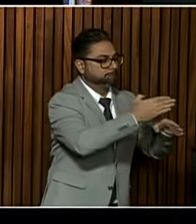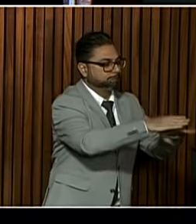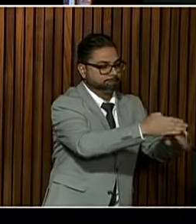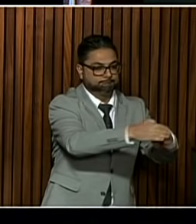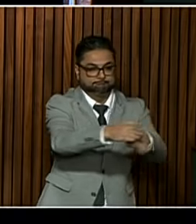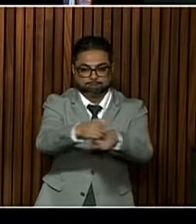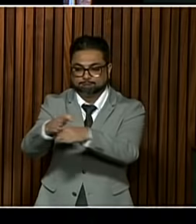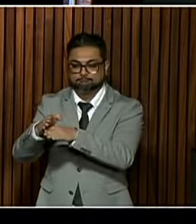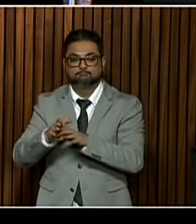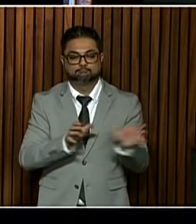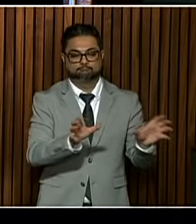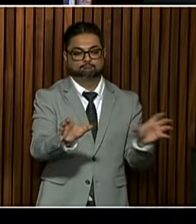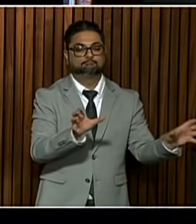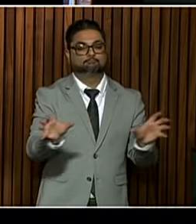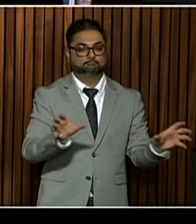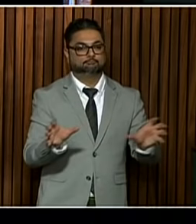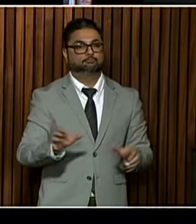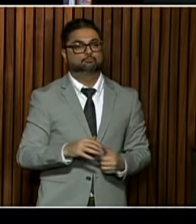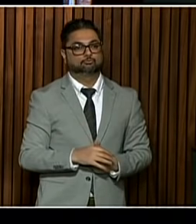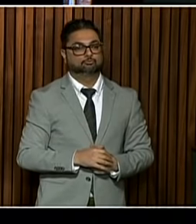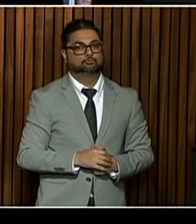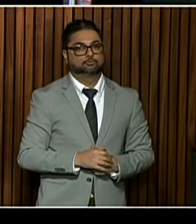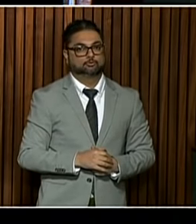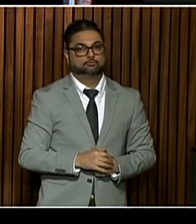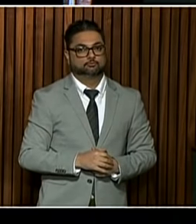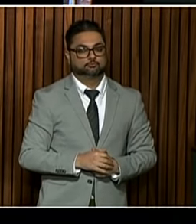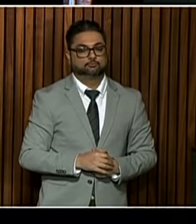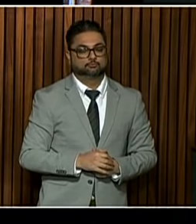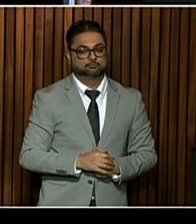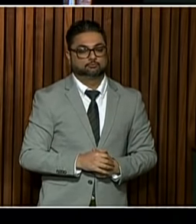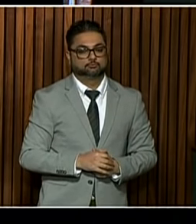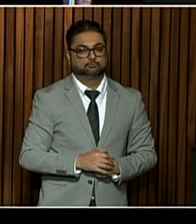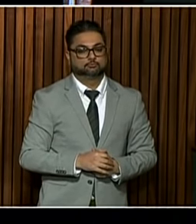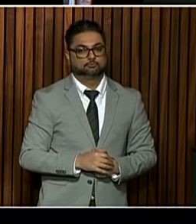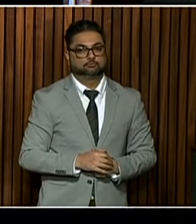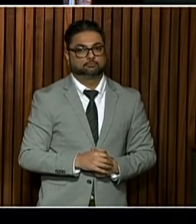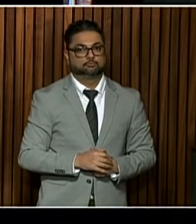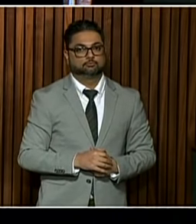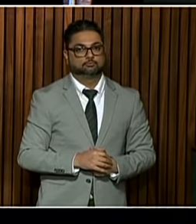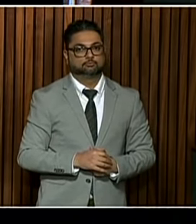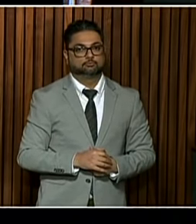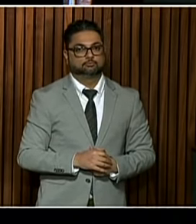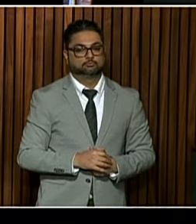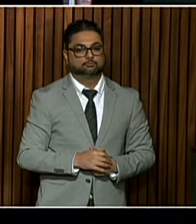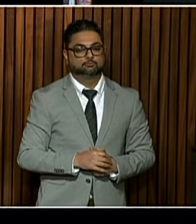of hospitalizations. Can you repeat that part?